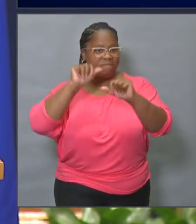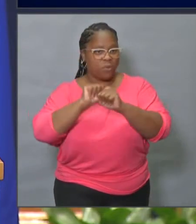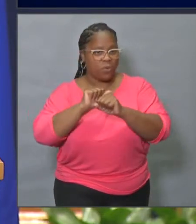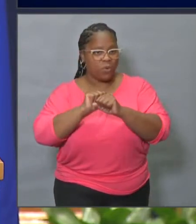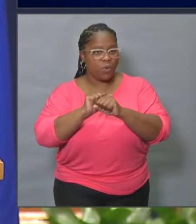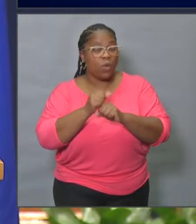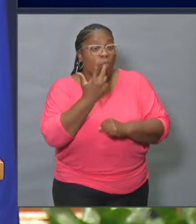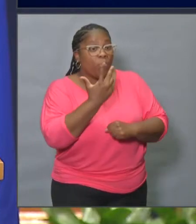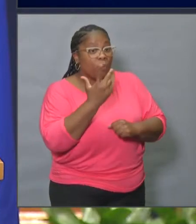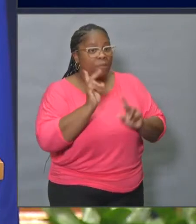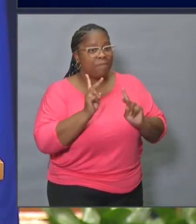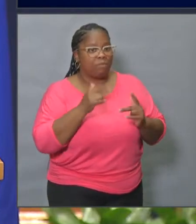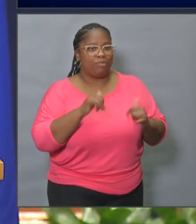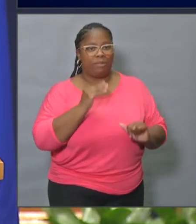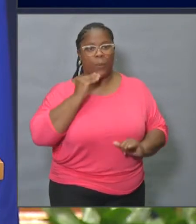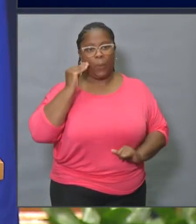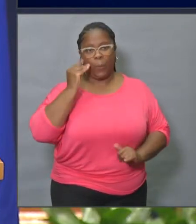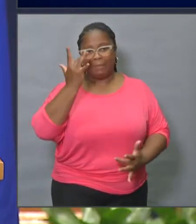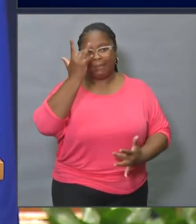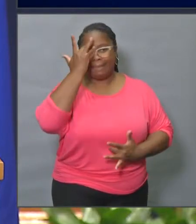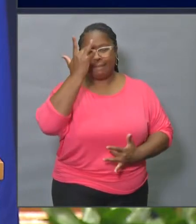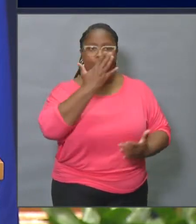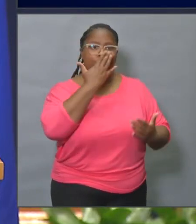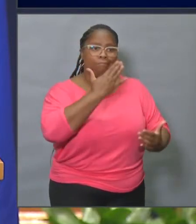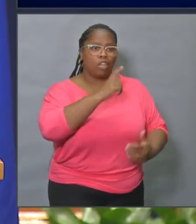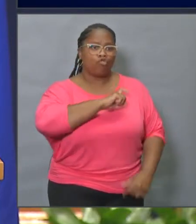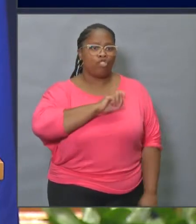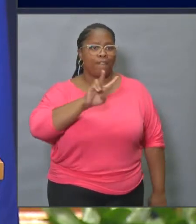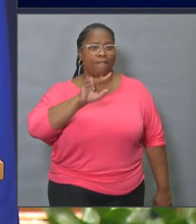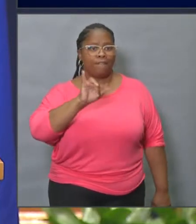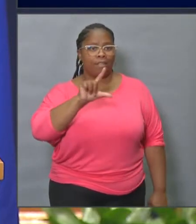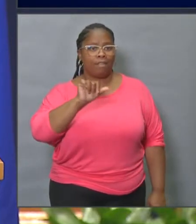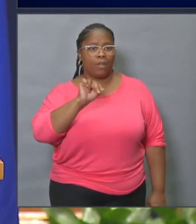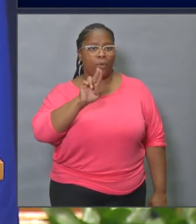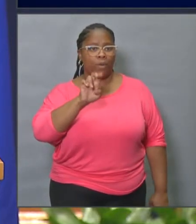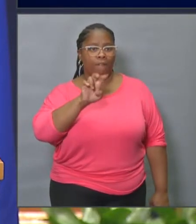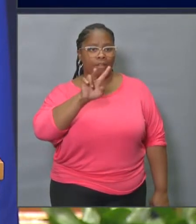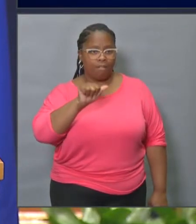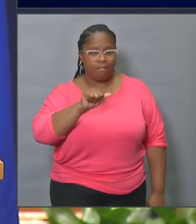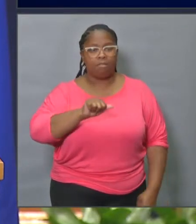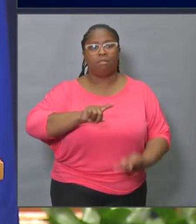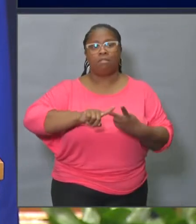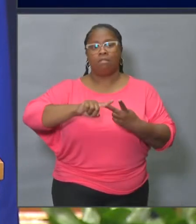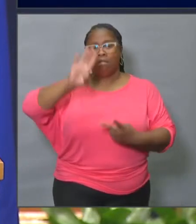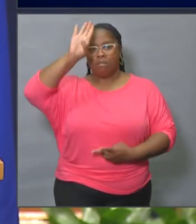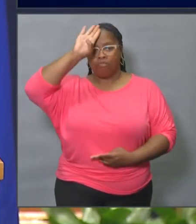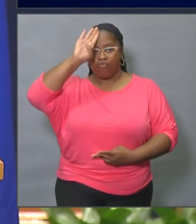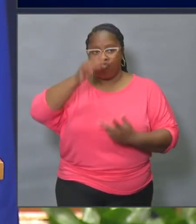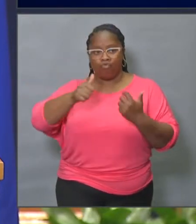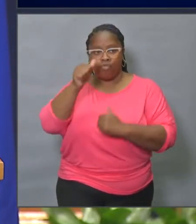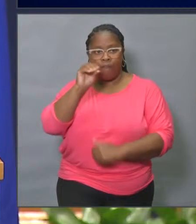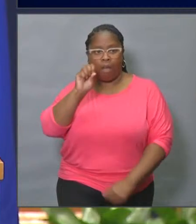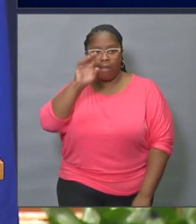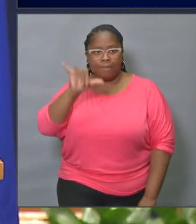are still home sick. I want to thank Sheriff Villanueva and Chief Osby for sharing this information with us every